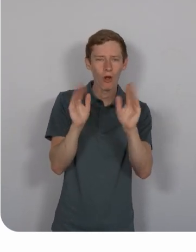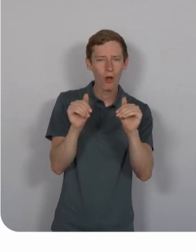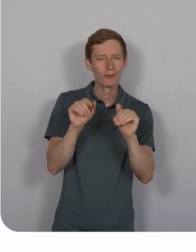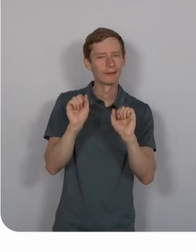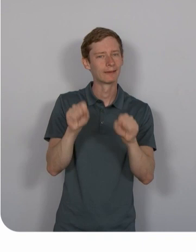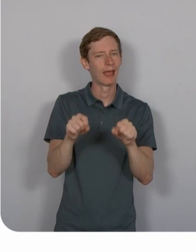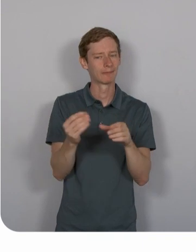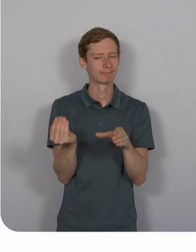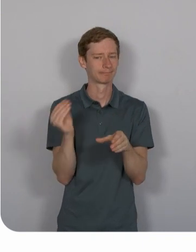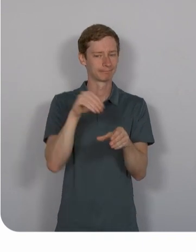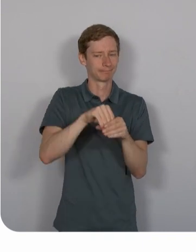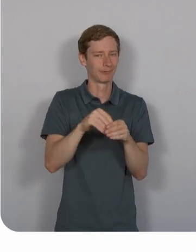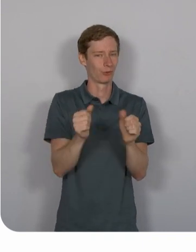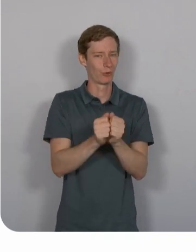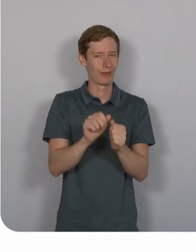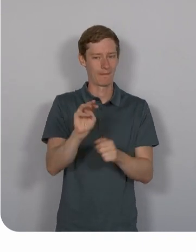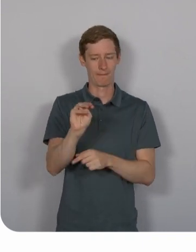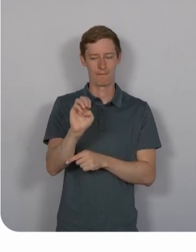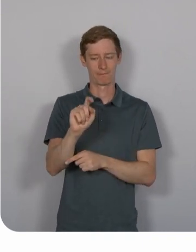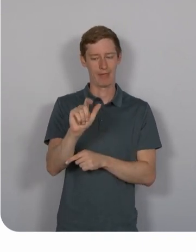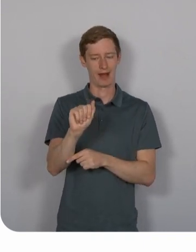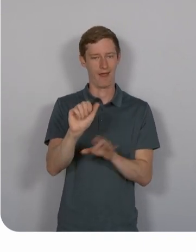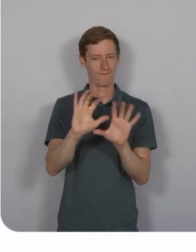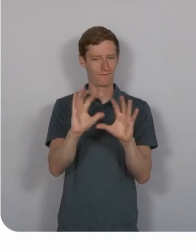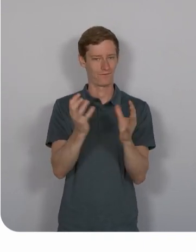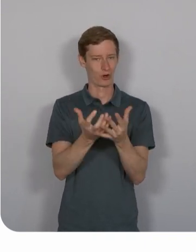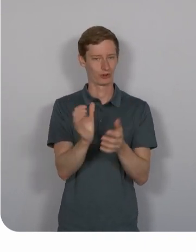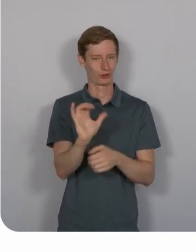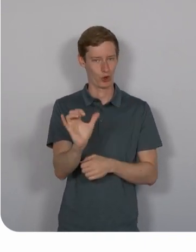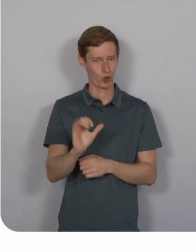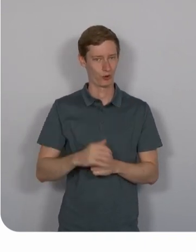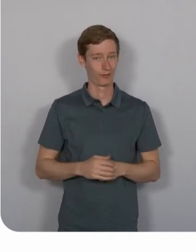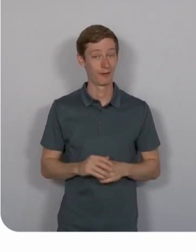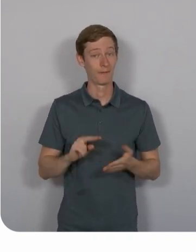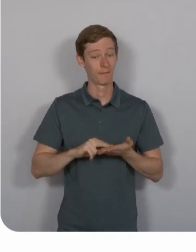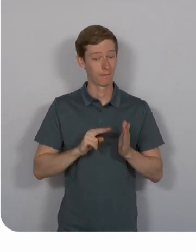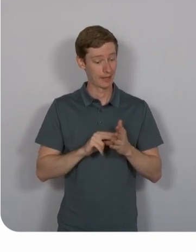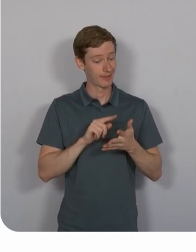metaverse too, where you're going to be able to have